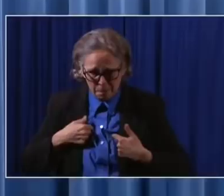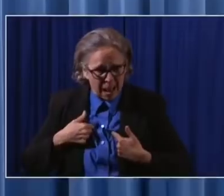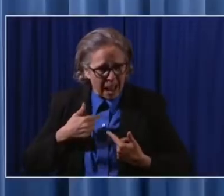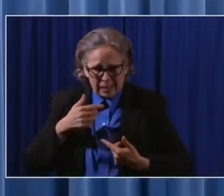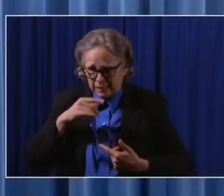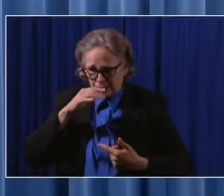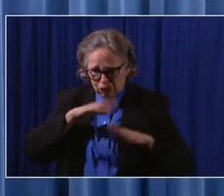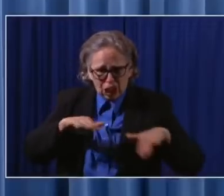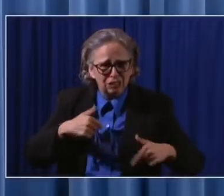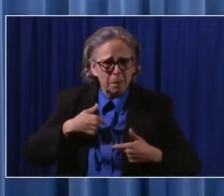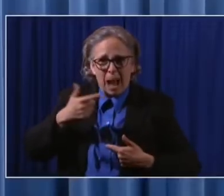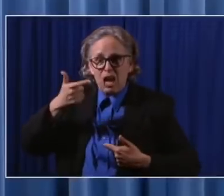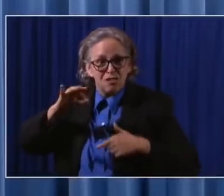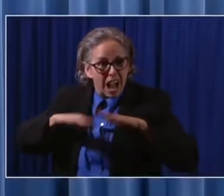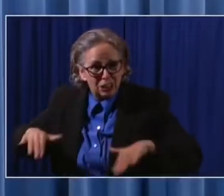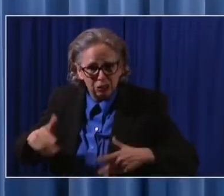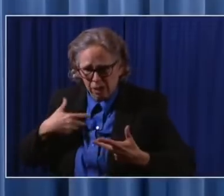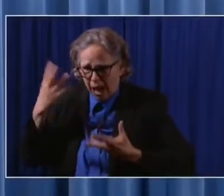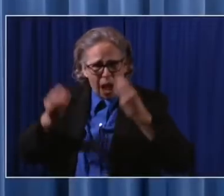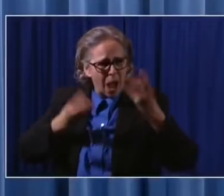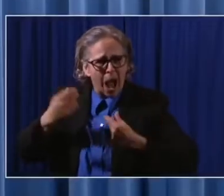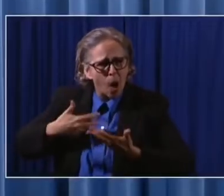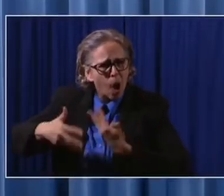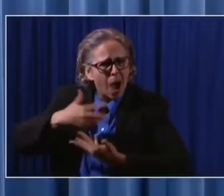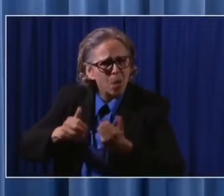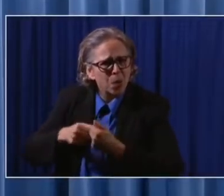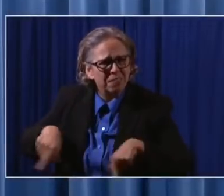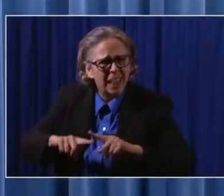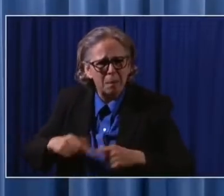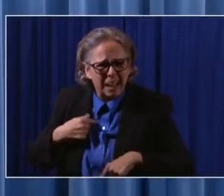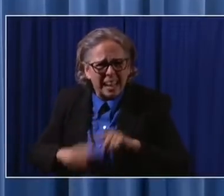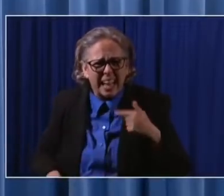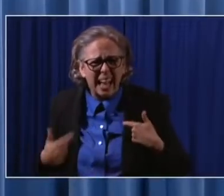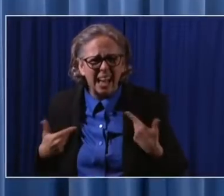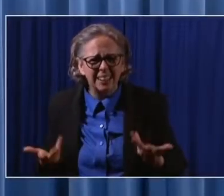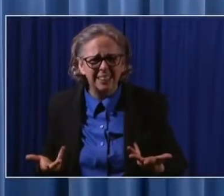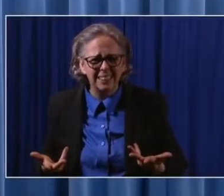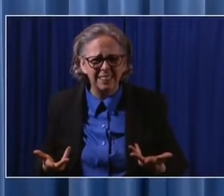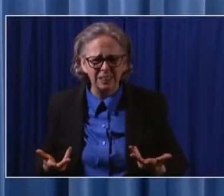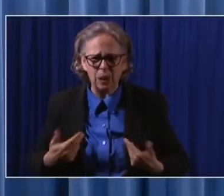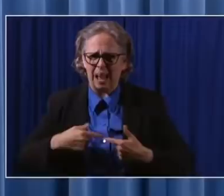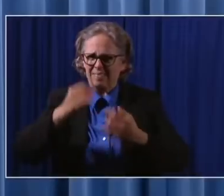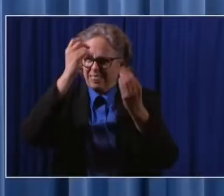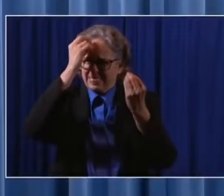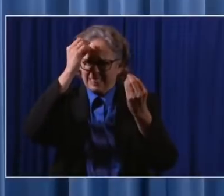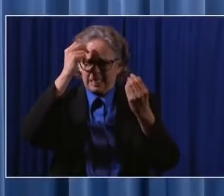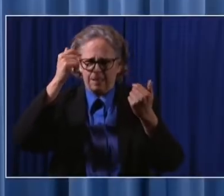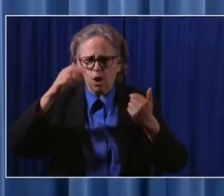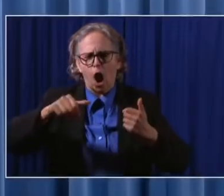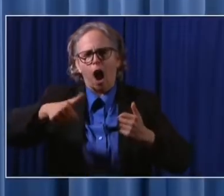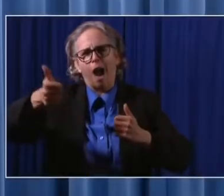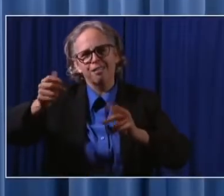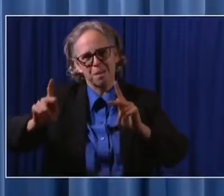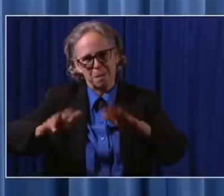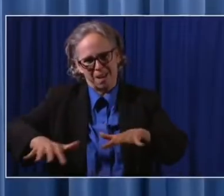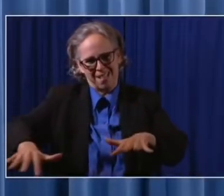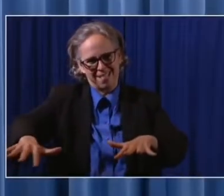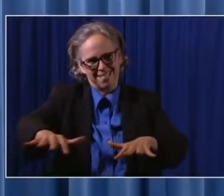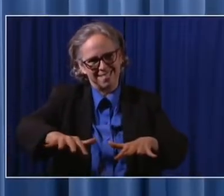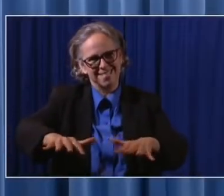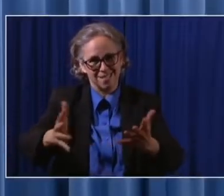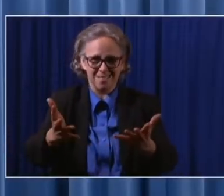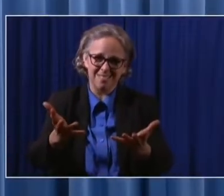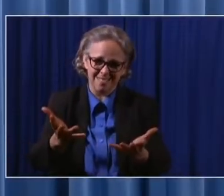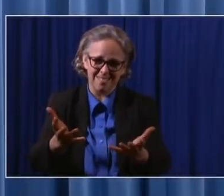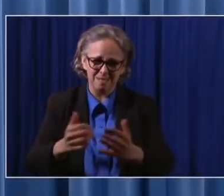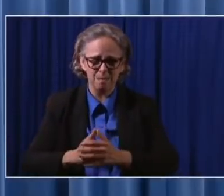being careful, thinking about other people, not spreading it. I just think the more people analyze this and